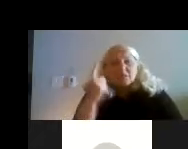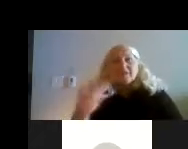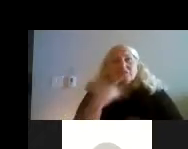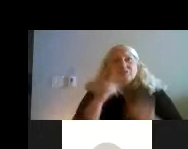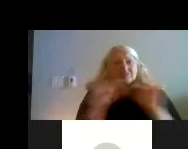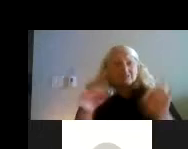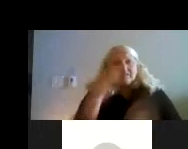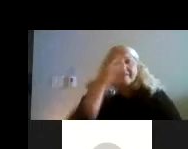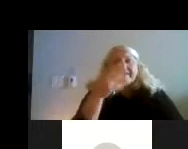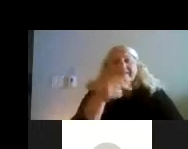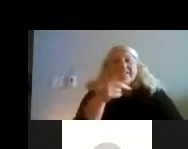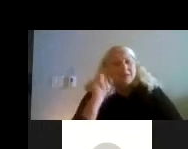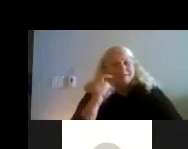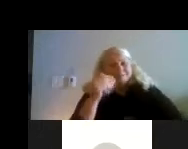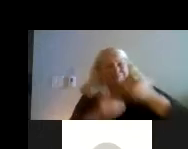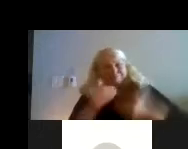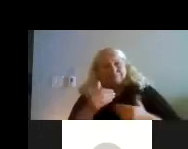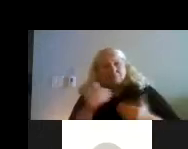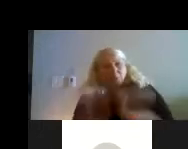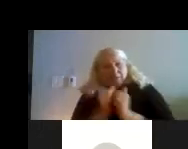about us without us.